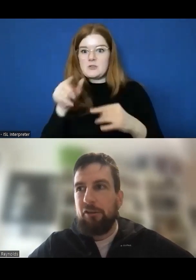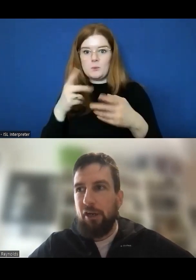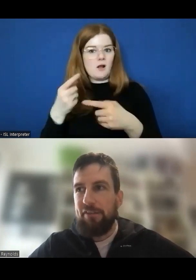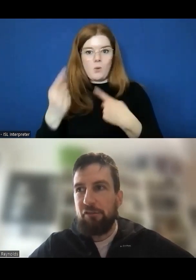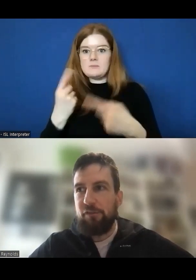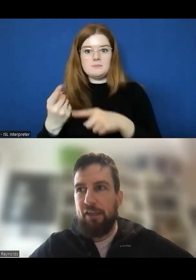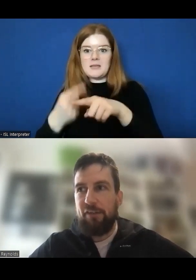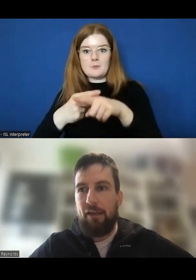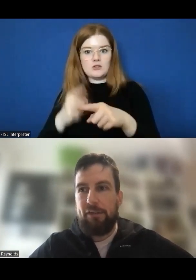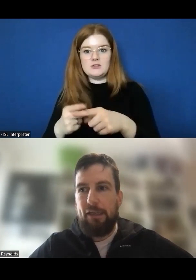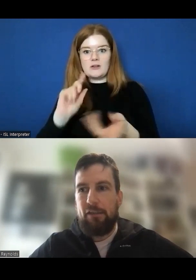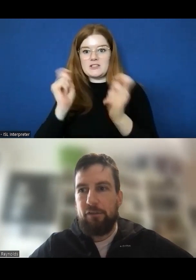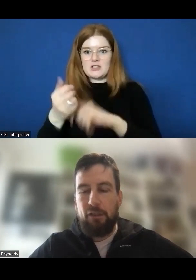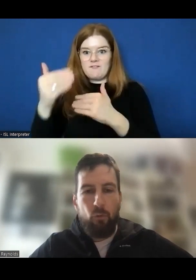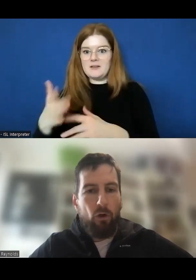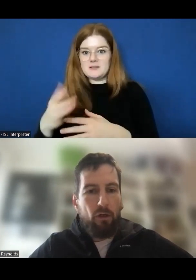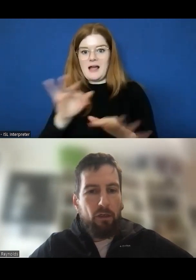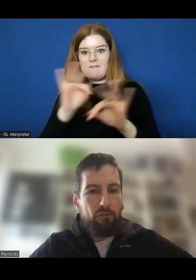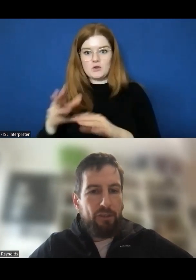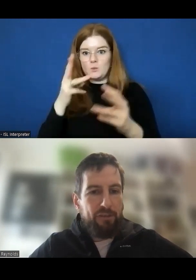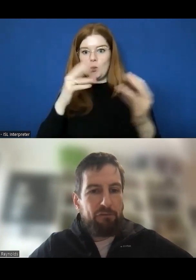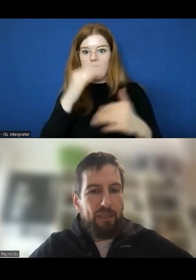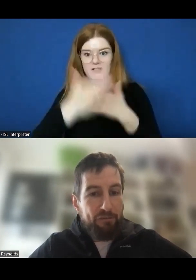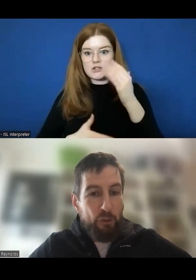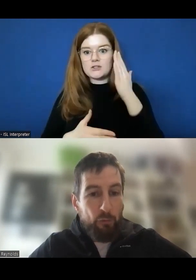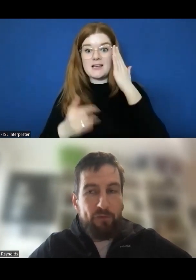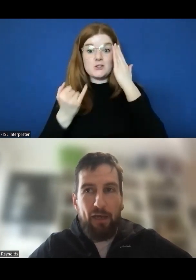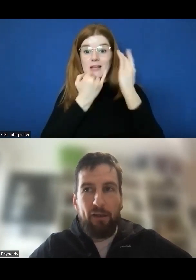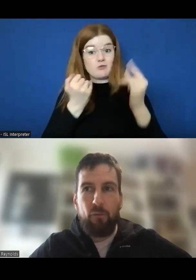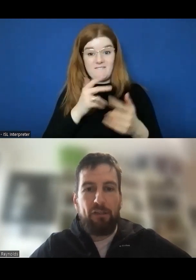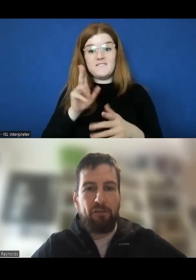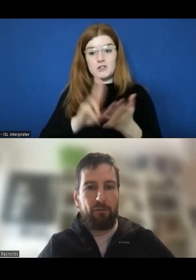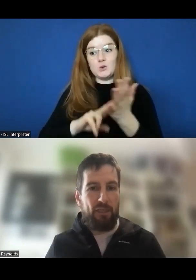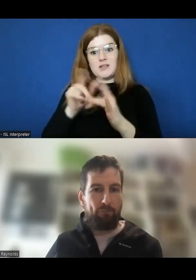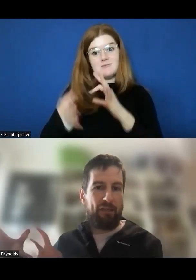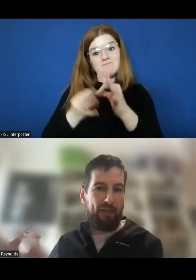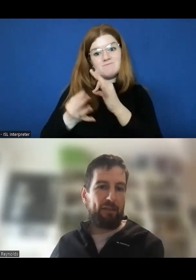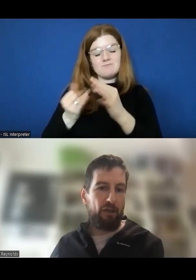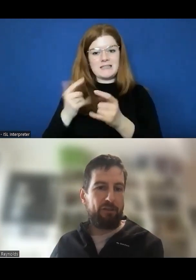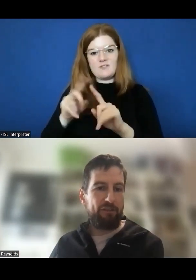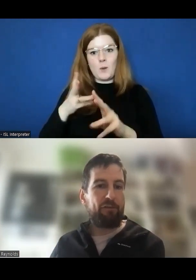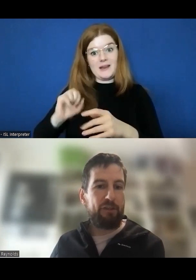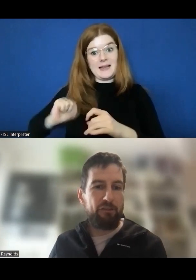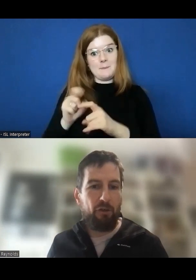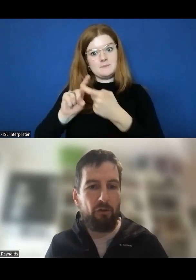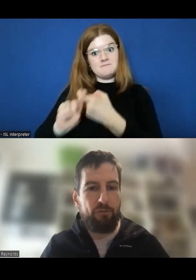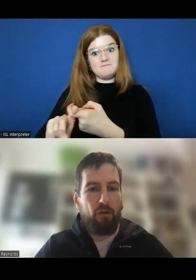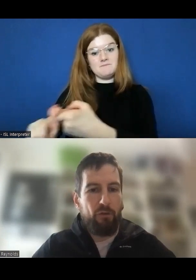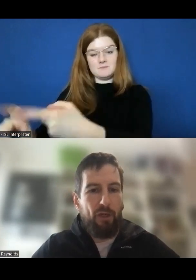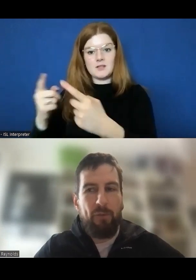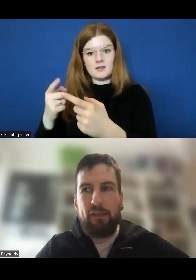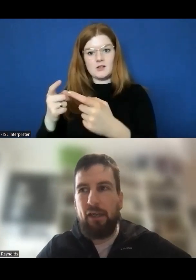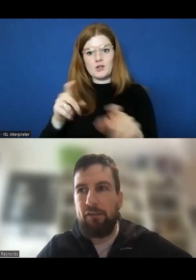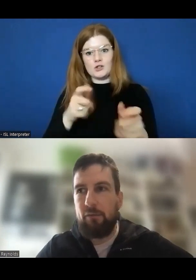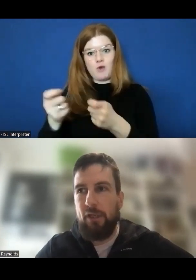temporary transition phase at the end of a war or a conflict. Israel has used that as a way to maintain a kind of indefinite control over